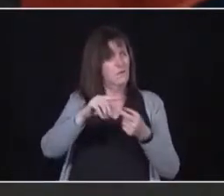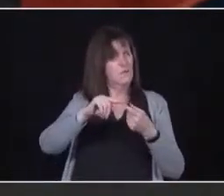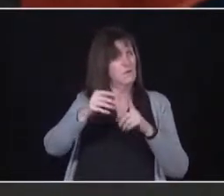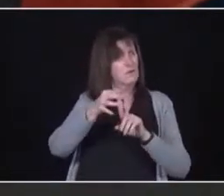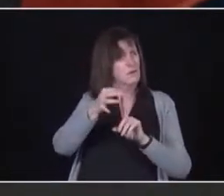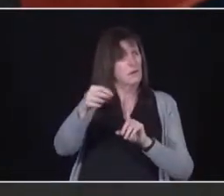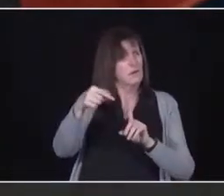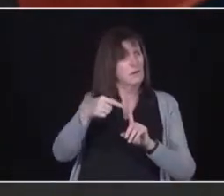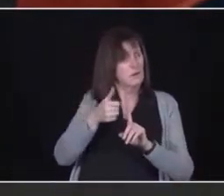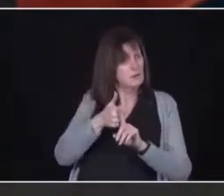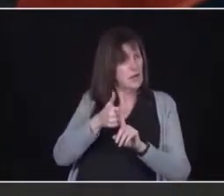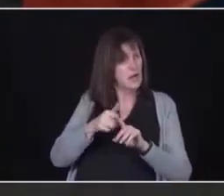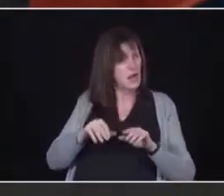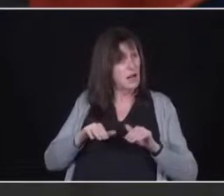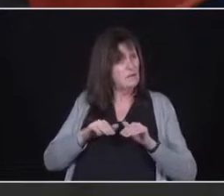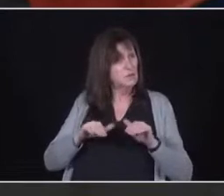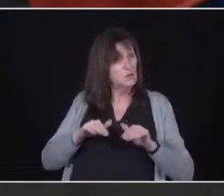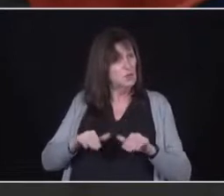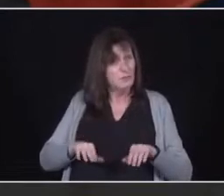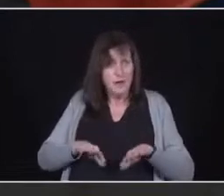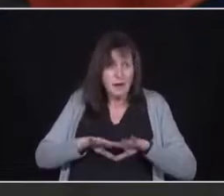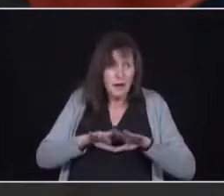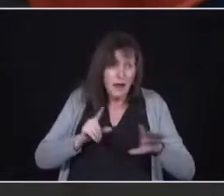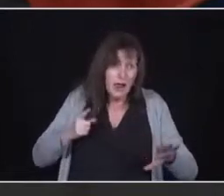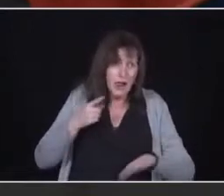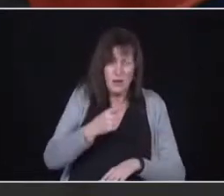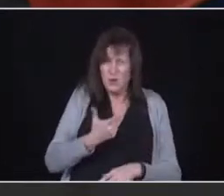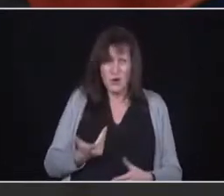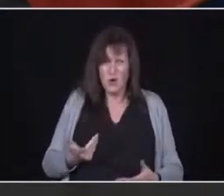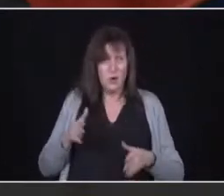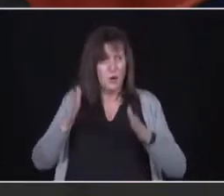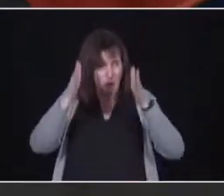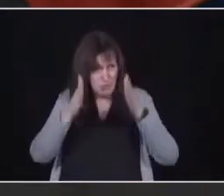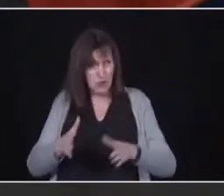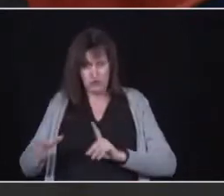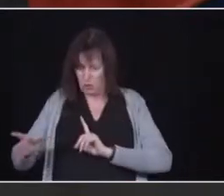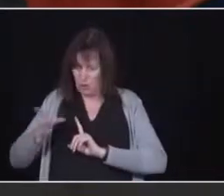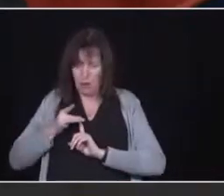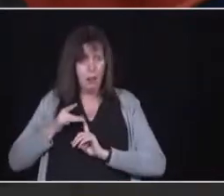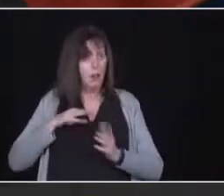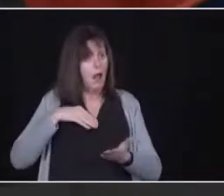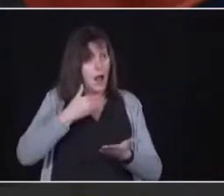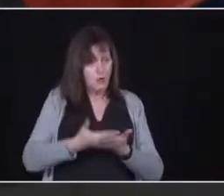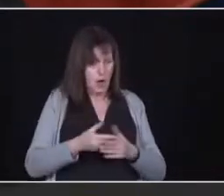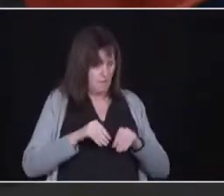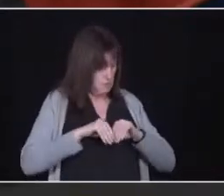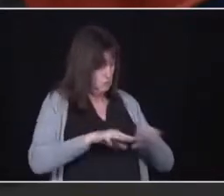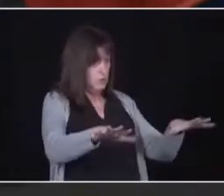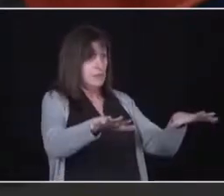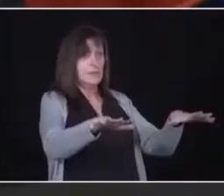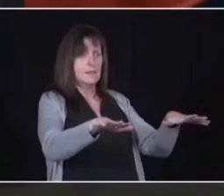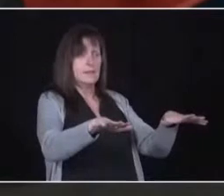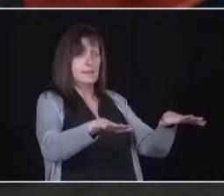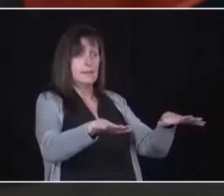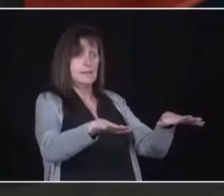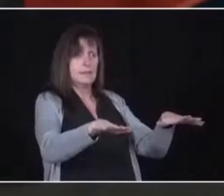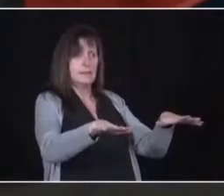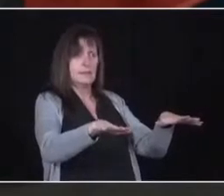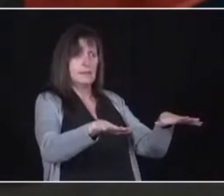up the borders. We're going to lock down our borders in Ontario for the first time in recent memory that I could ever